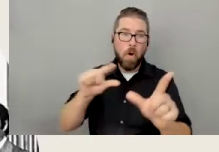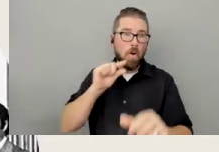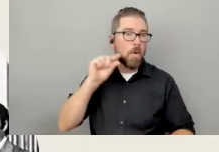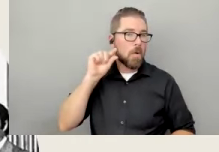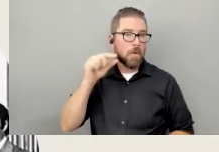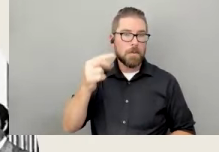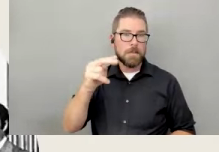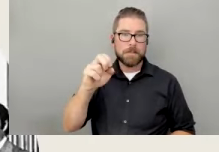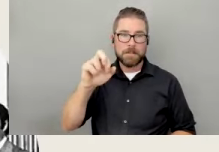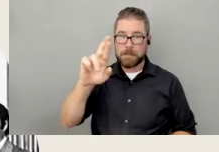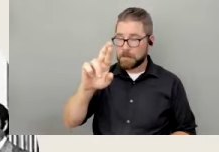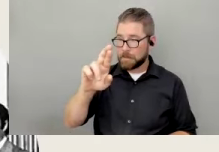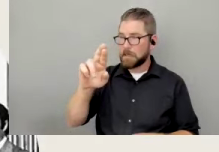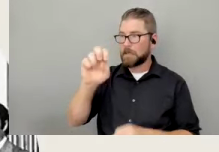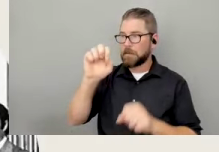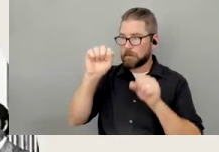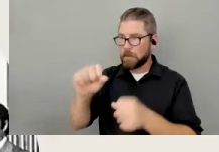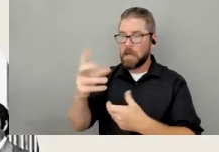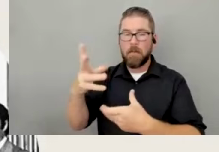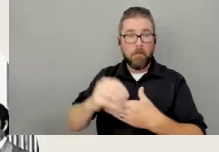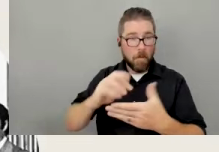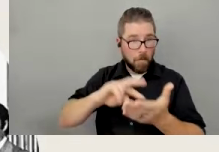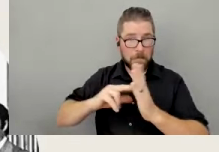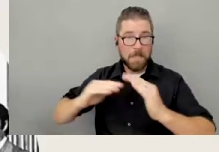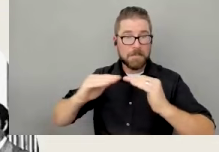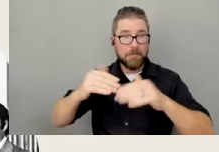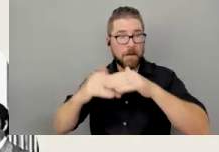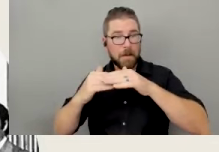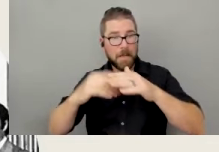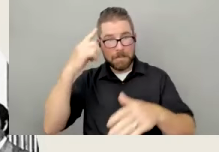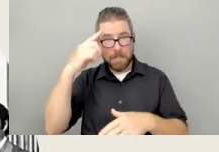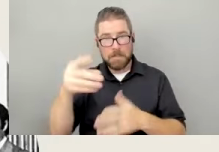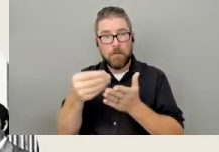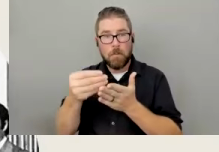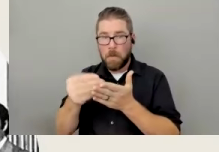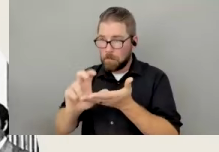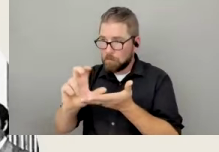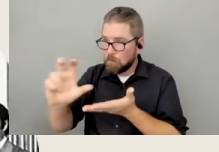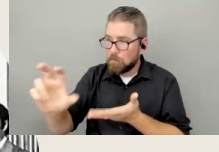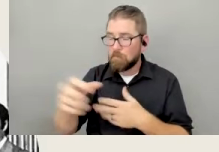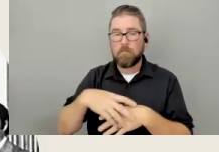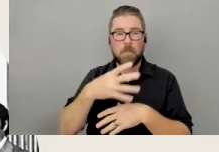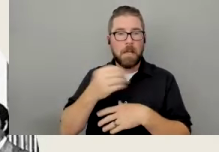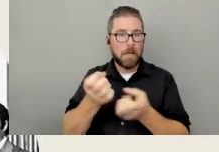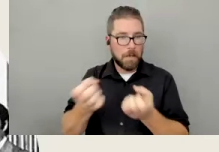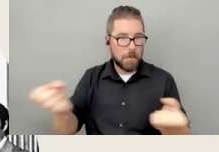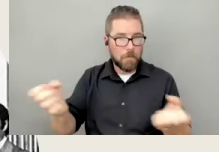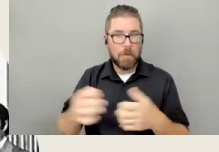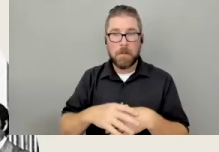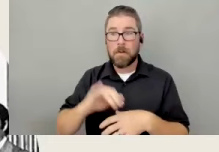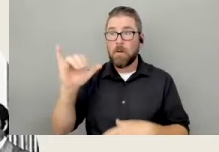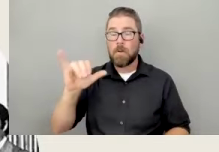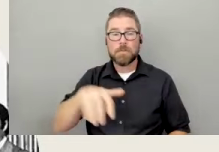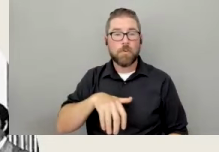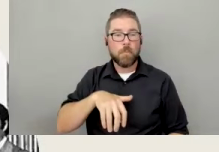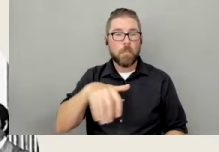fair access to scholarships and equipment, facilities, and support. And then there's also pregnancy-related